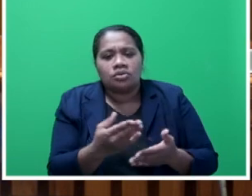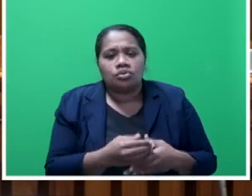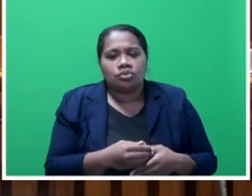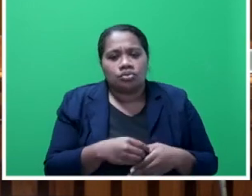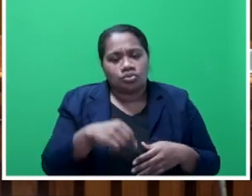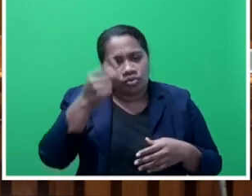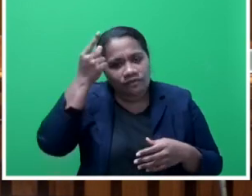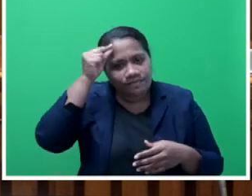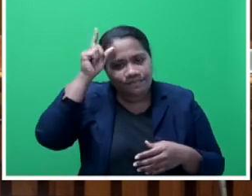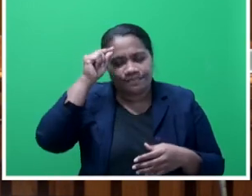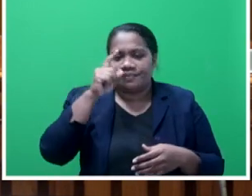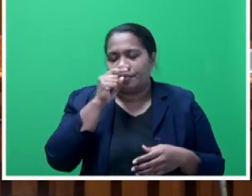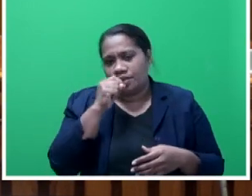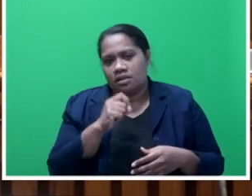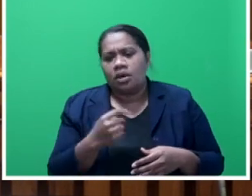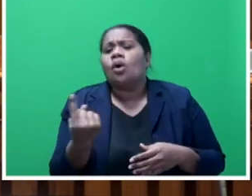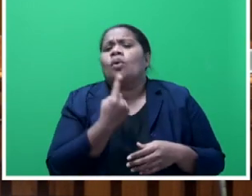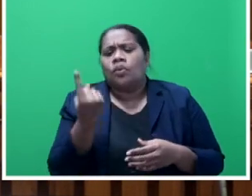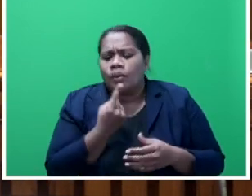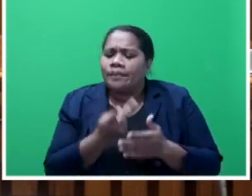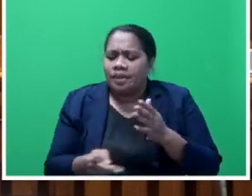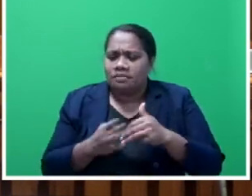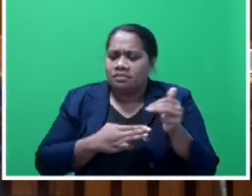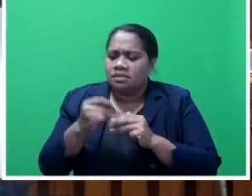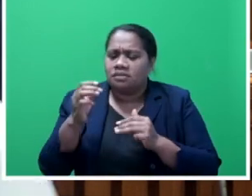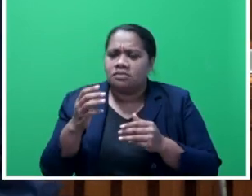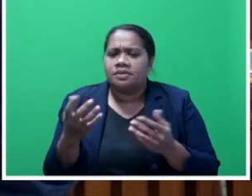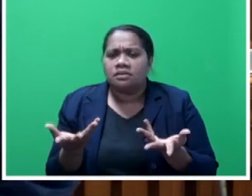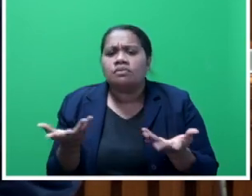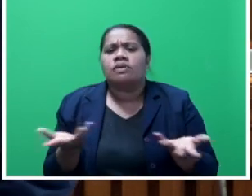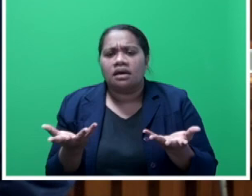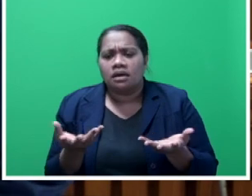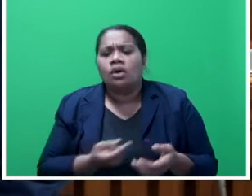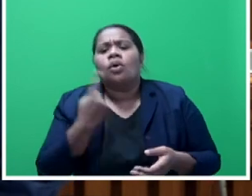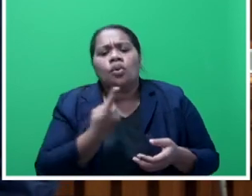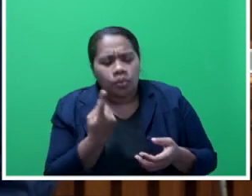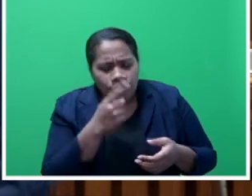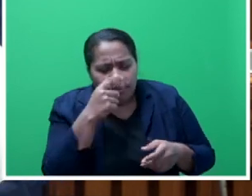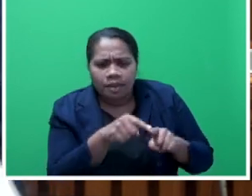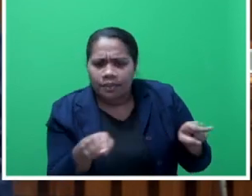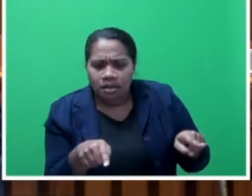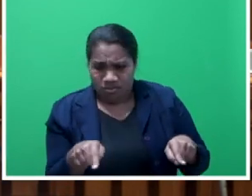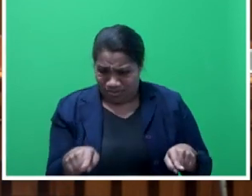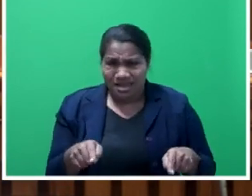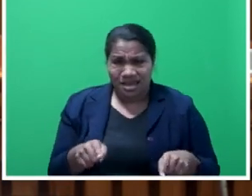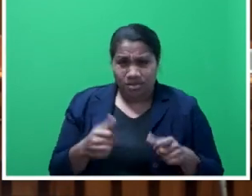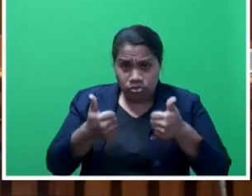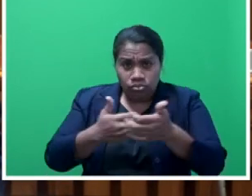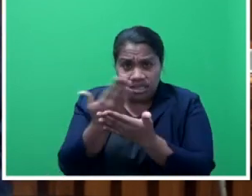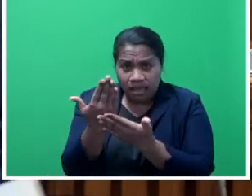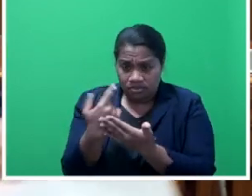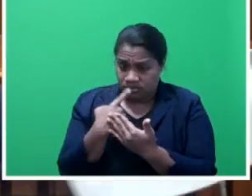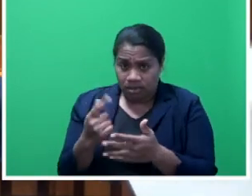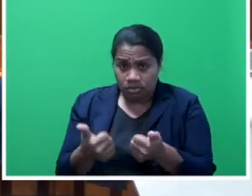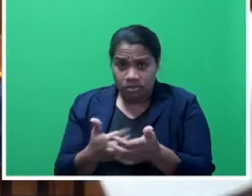Who benefited from it? Who were part of the management then? These are the glory days. This is the glory day, Mr. Speaker,